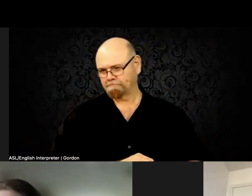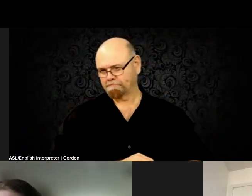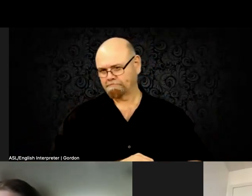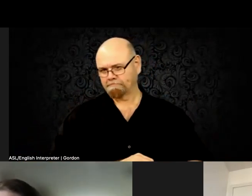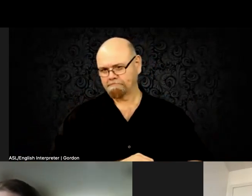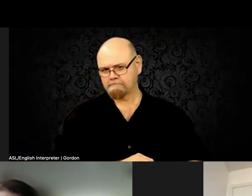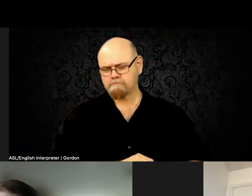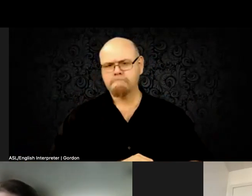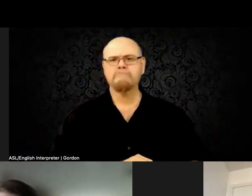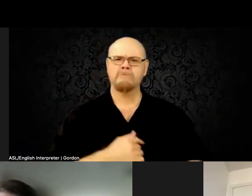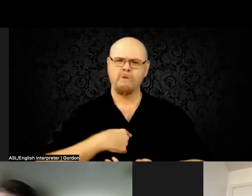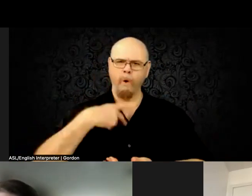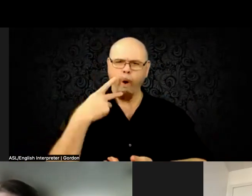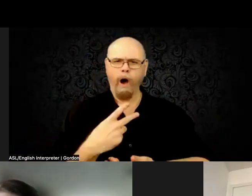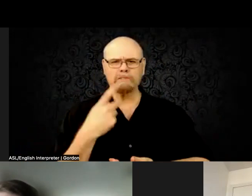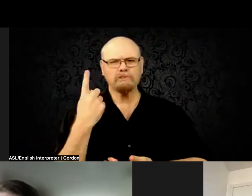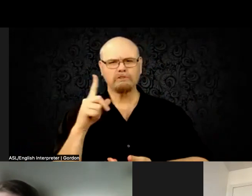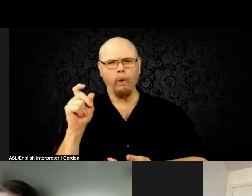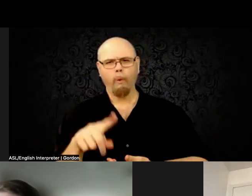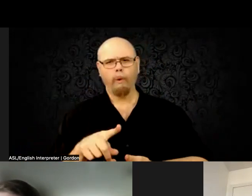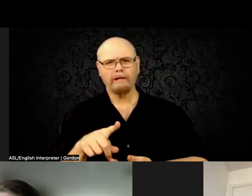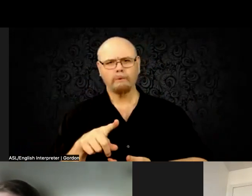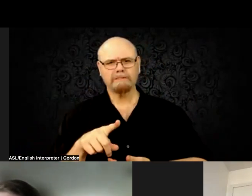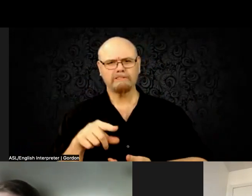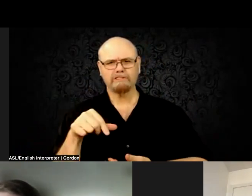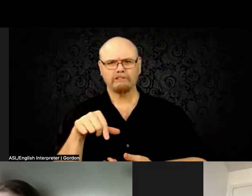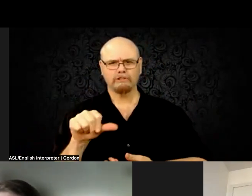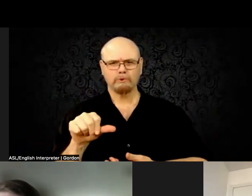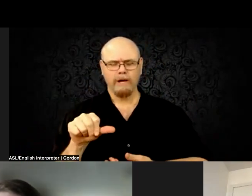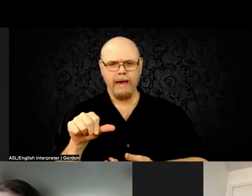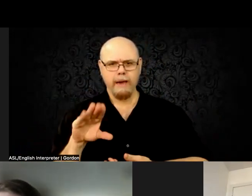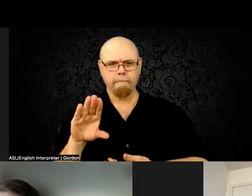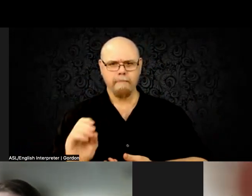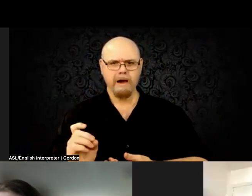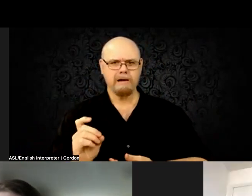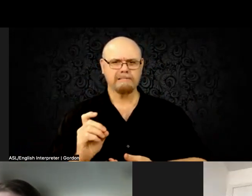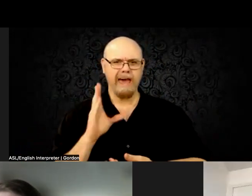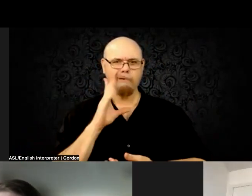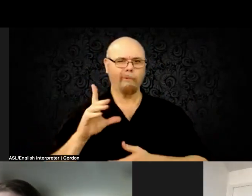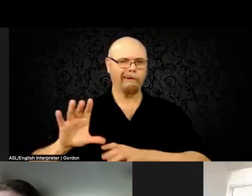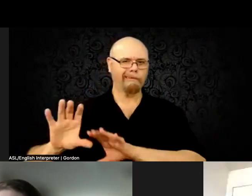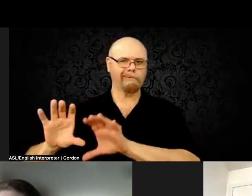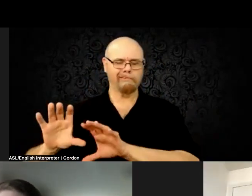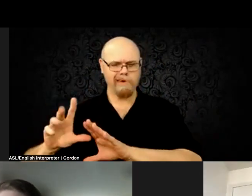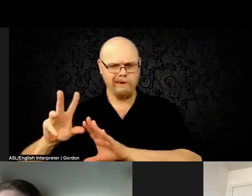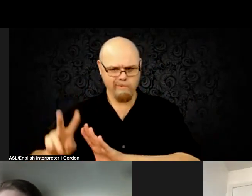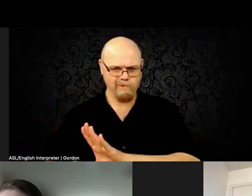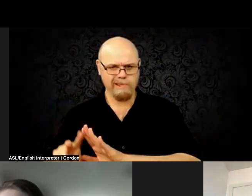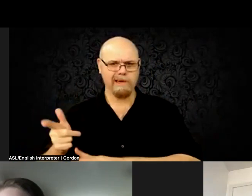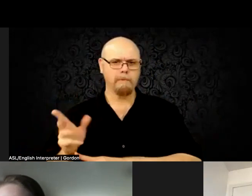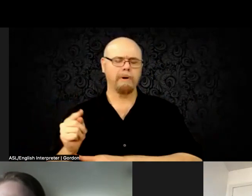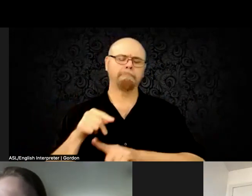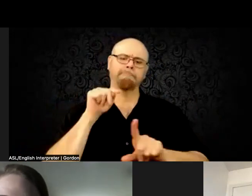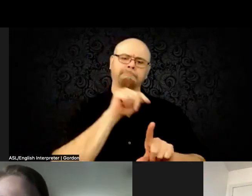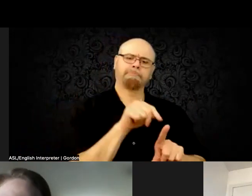So I'm seeing one question in the Q&A box, and we'll also look in the chat as well. So this